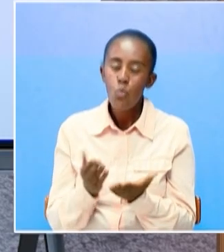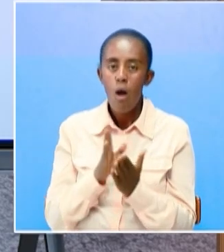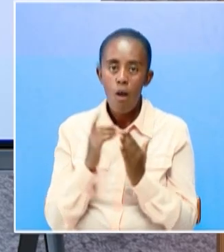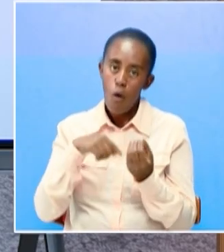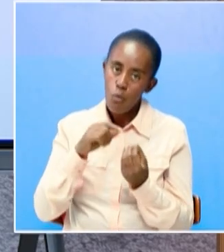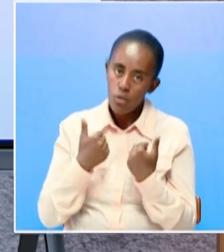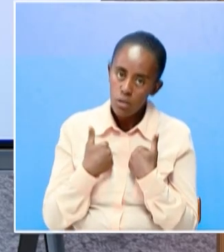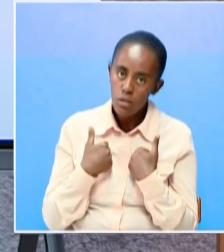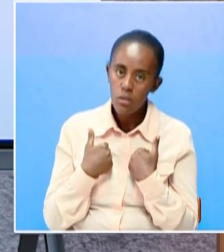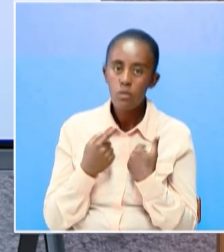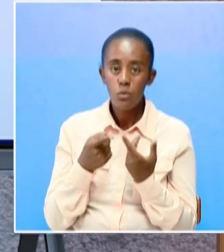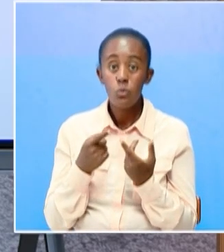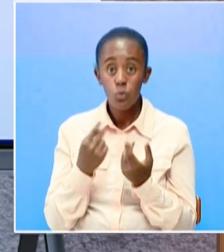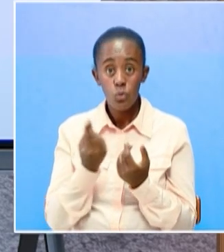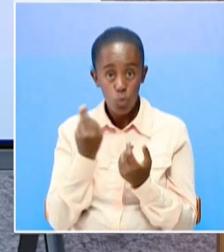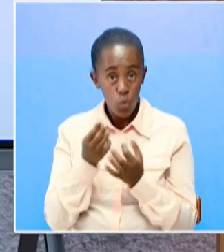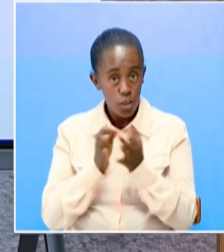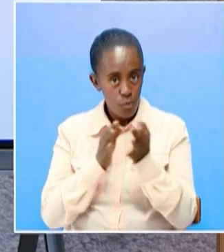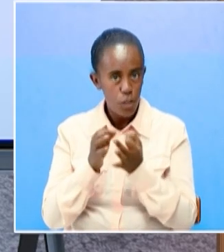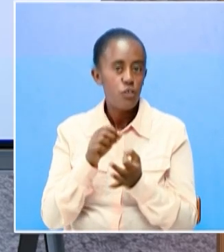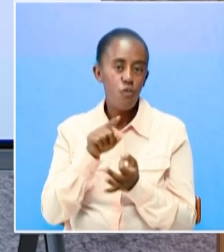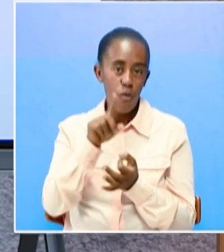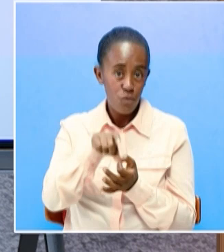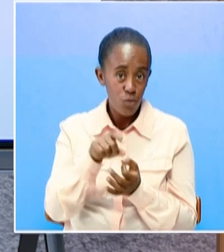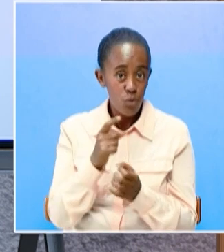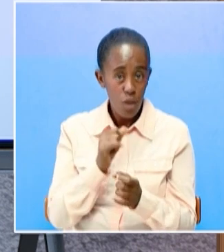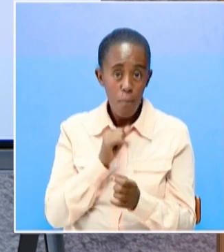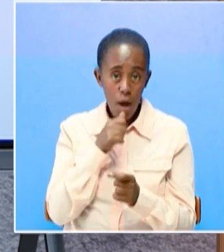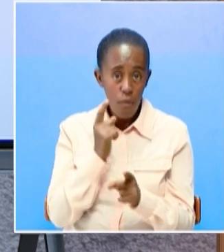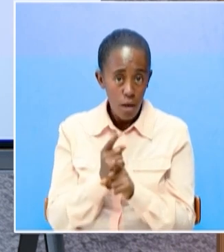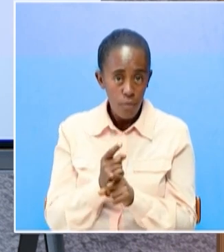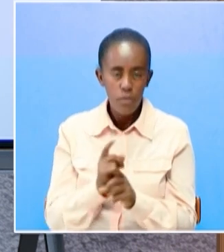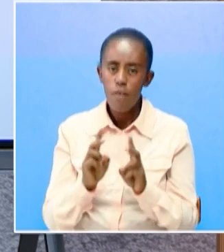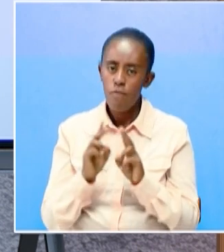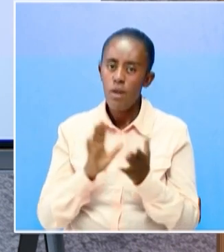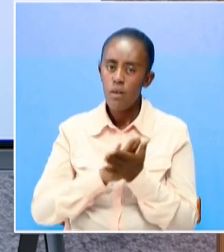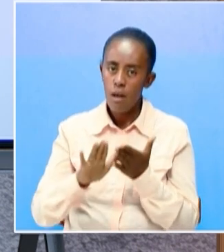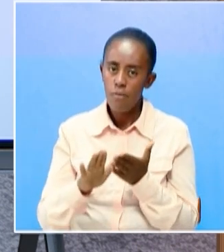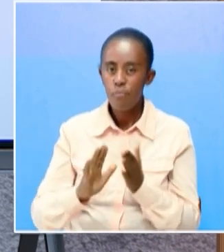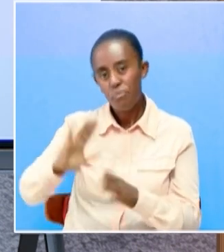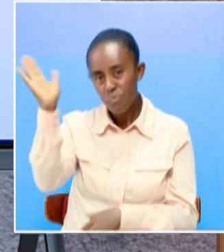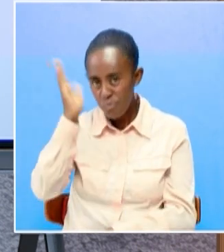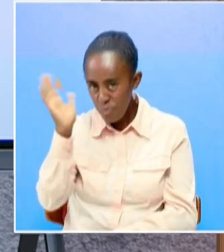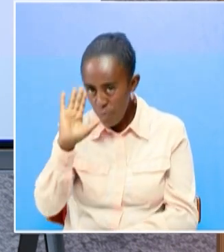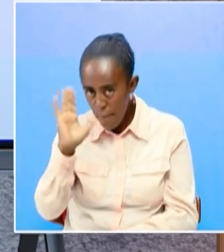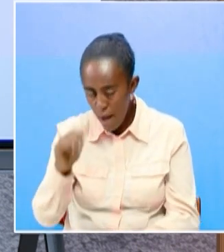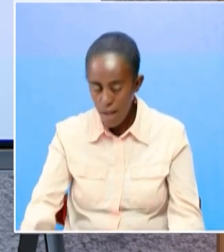here. And then you can use such kinds of expressions. Am I right? Very nice. Bye-bye.